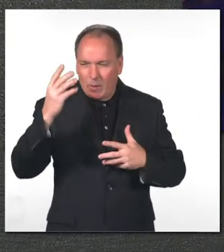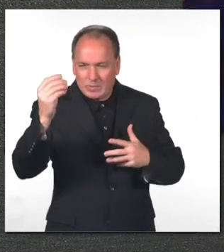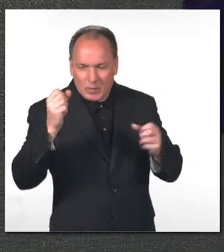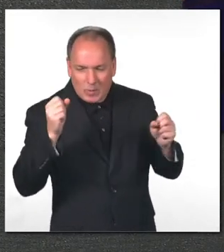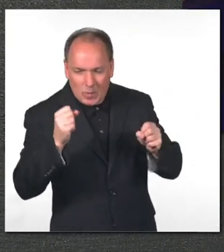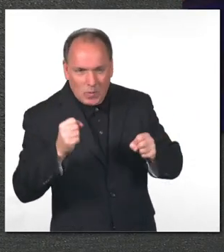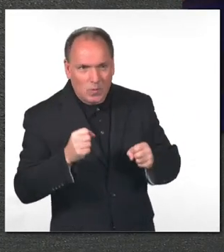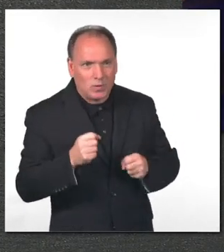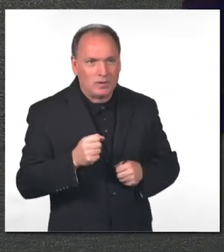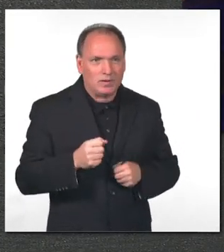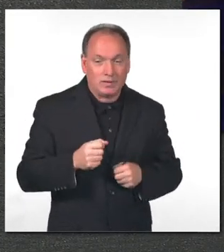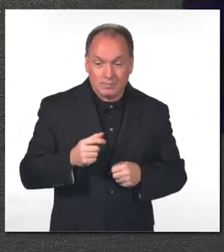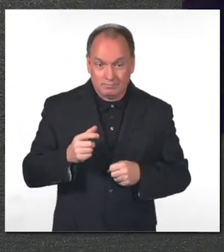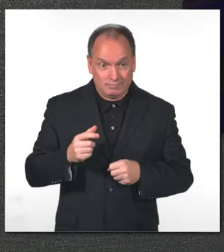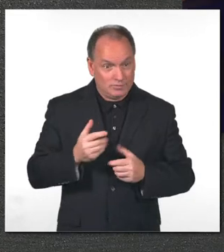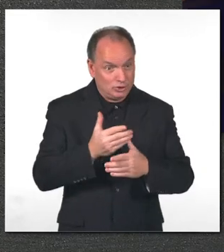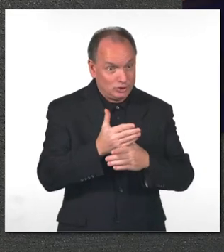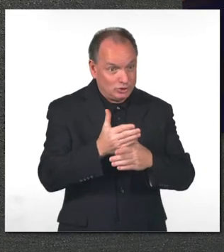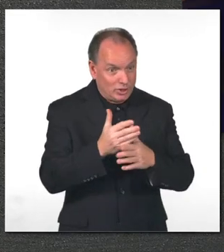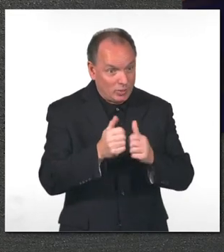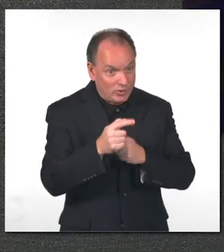This one is for you.